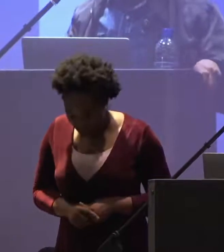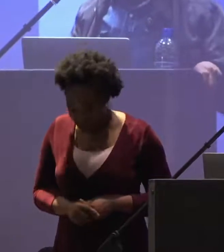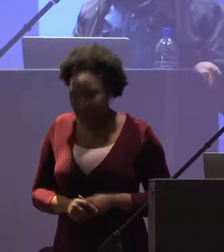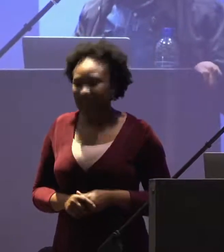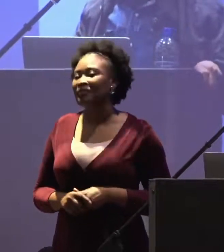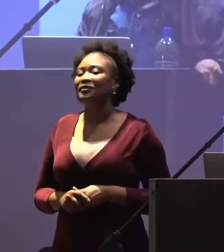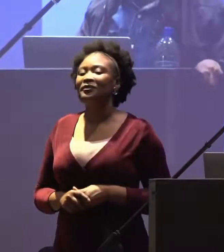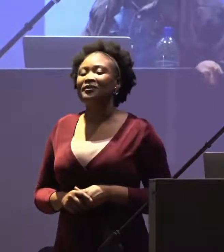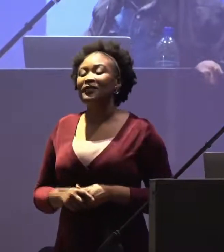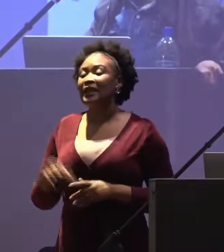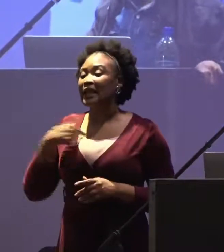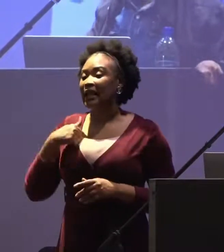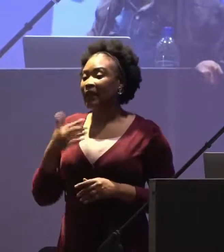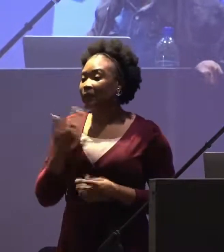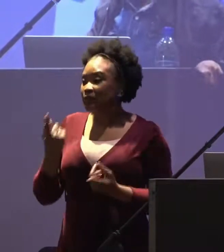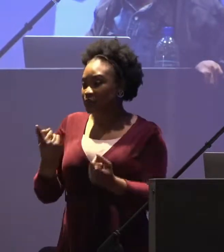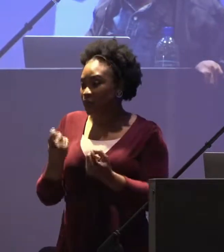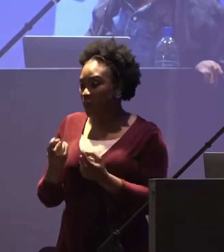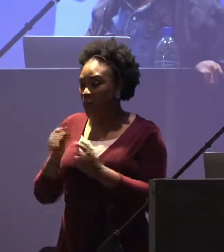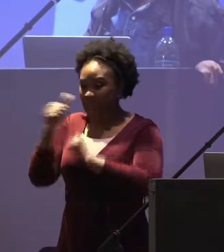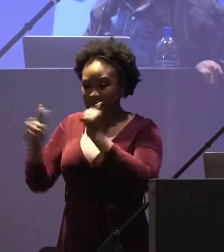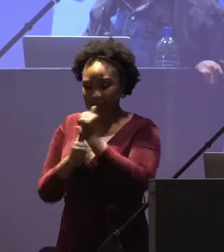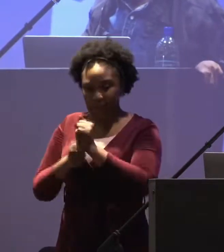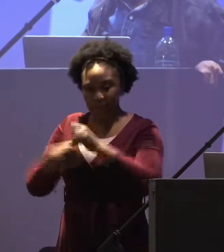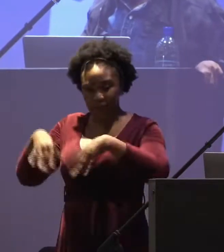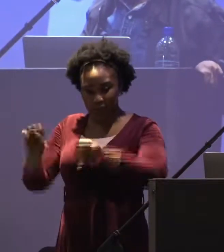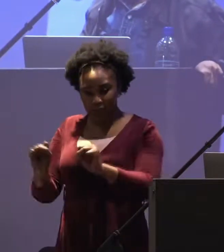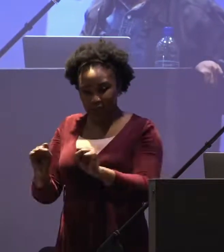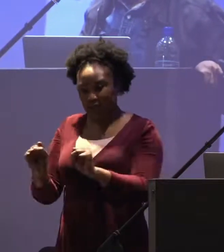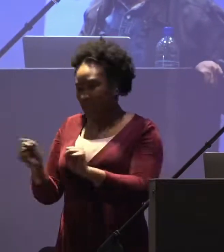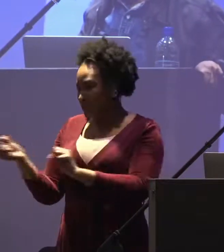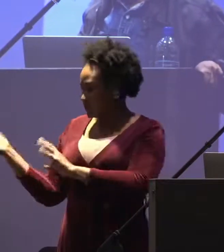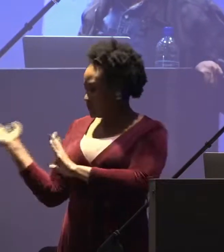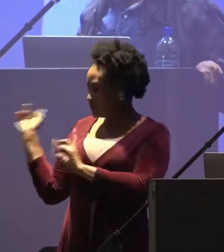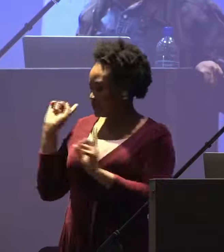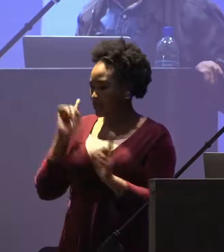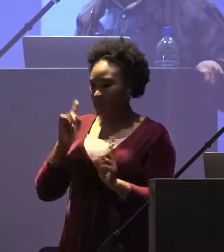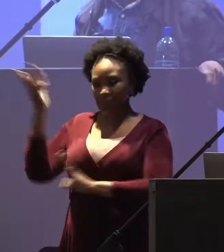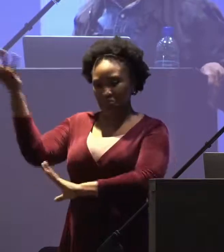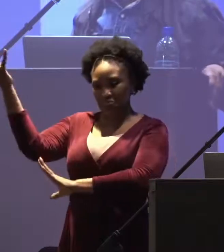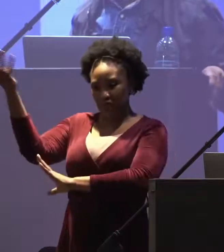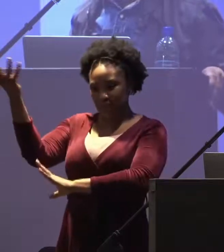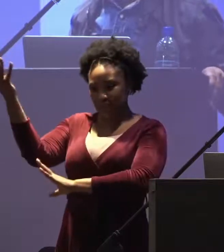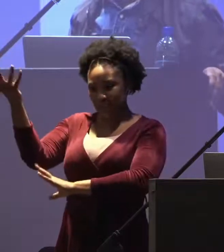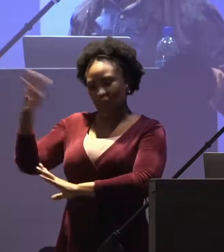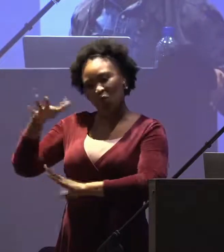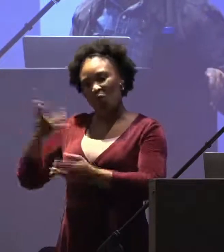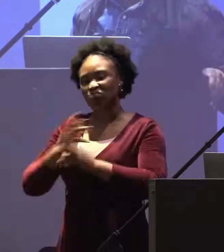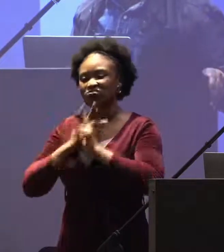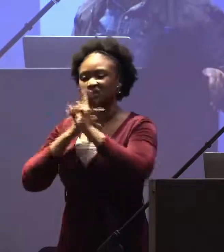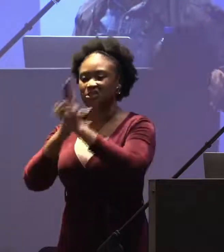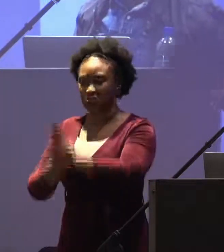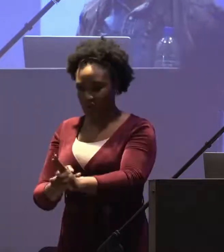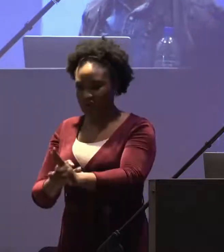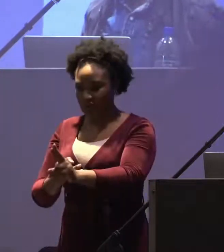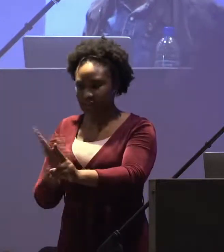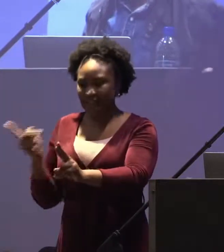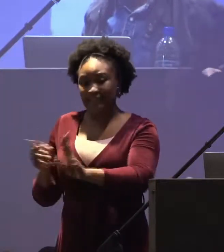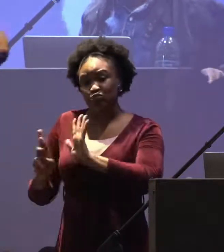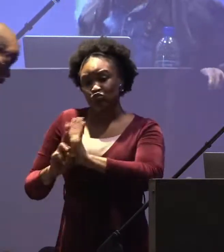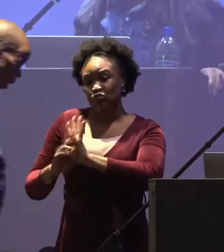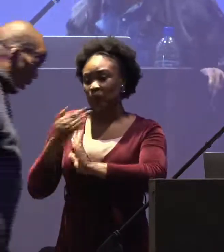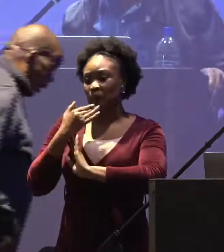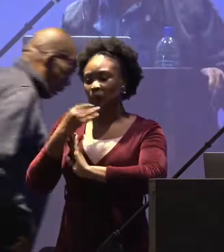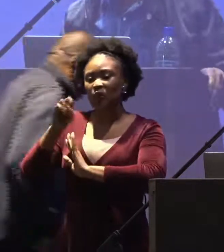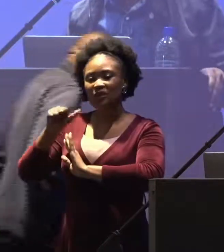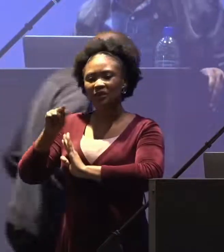I'd like to call on the Deputy Chair to come and present or rather respond on behalf of Sanral.